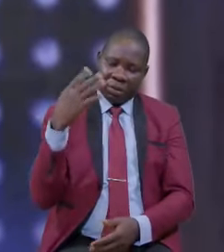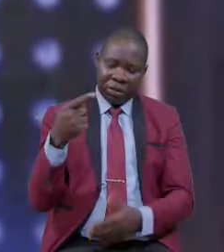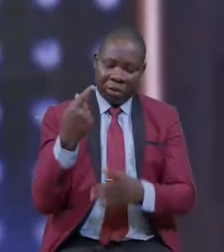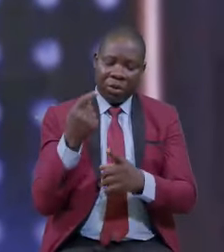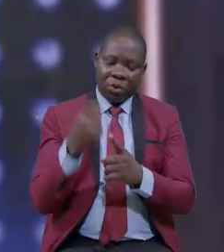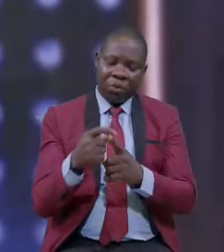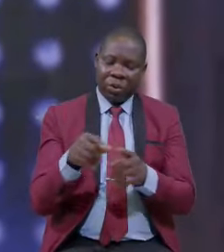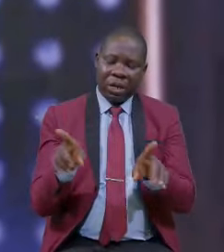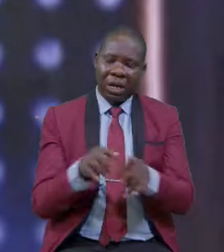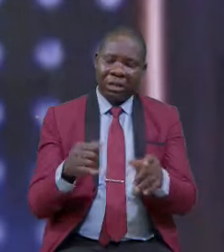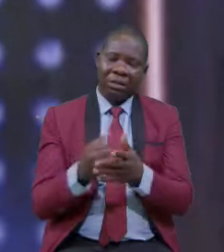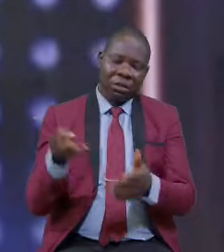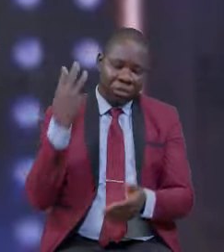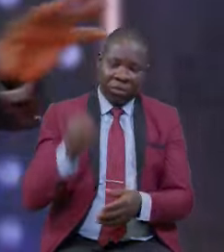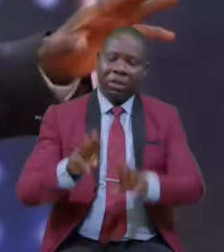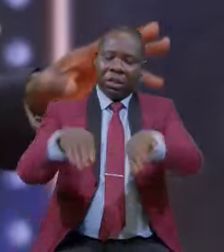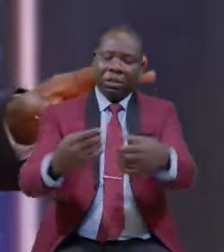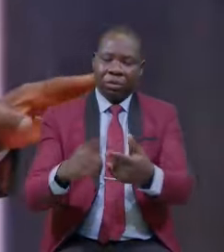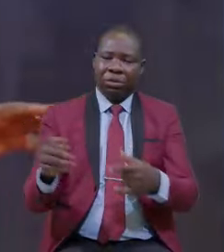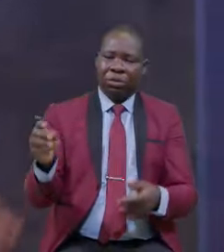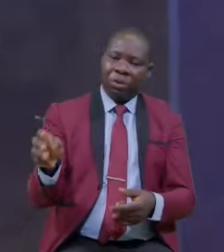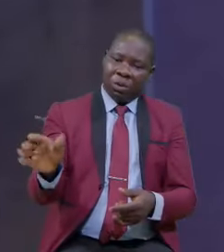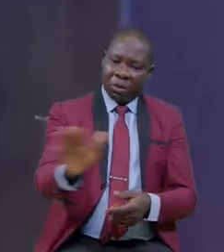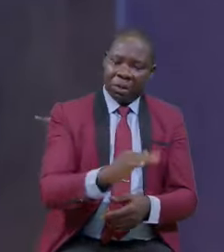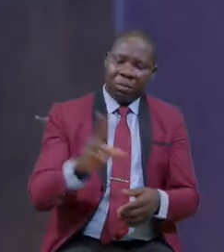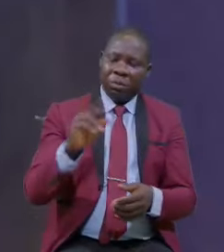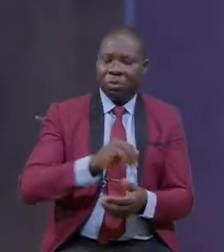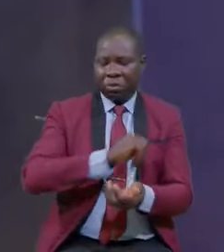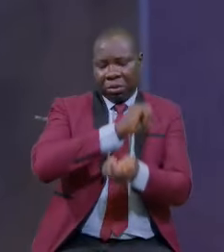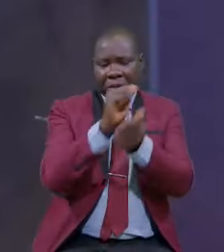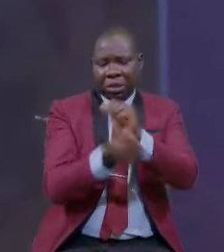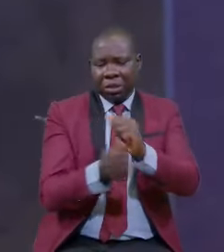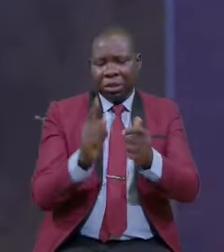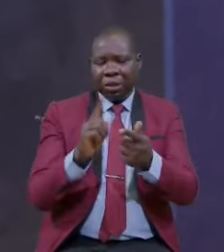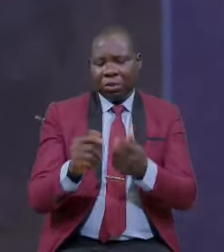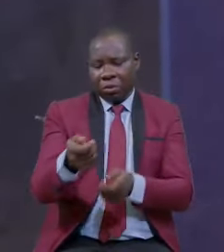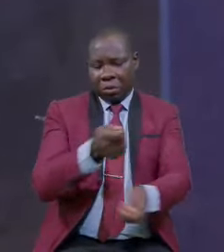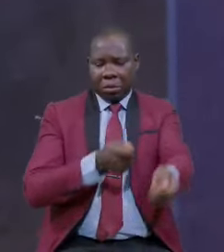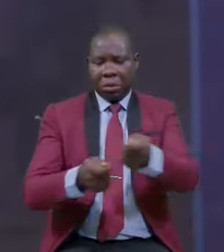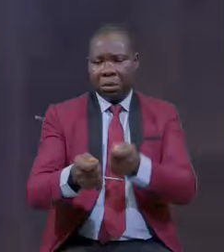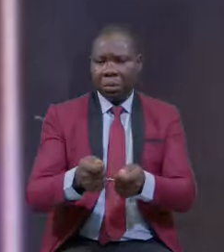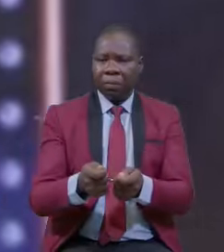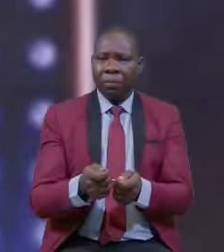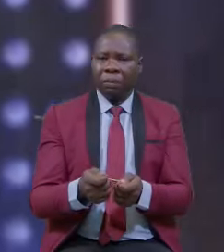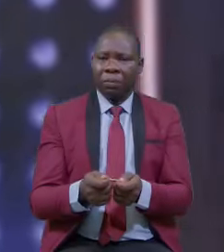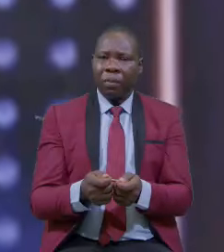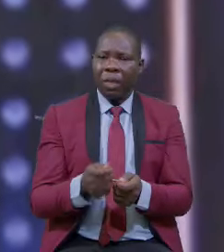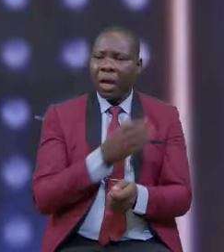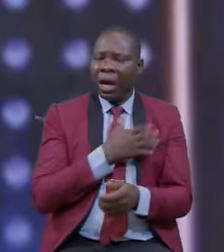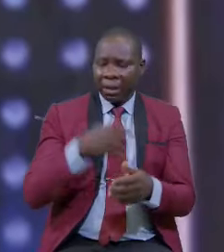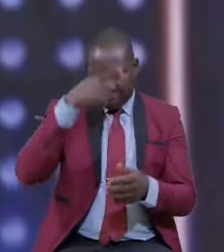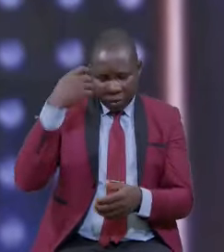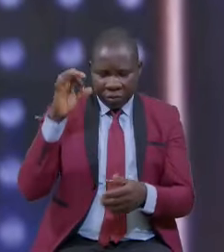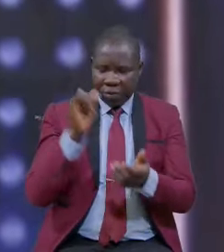no adulteration, and there's no editing. And because of that, it worked in their lives, and